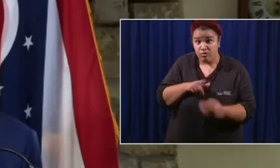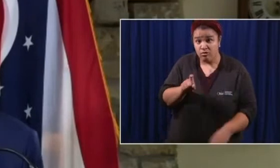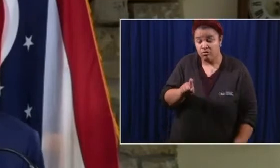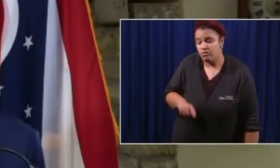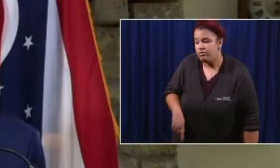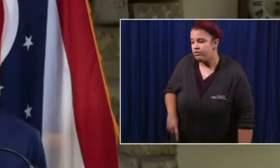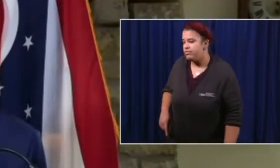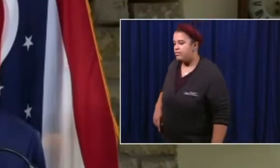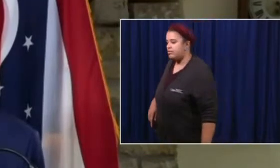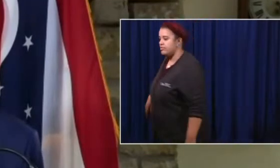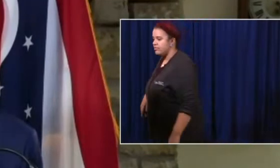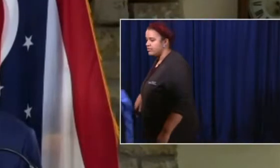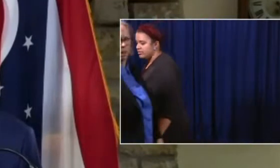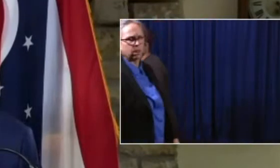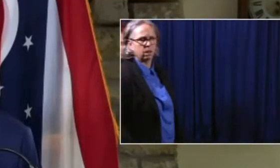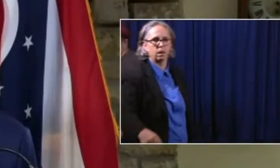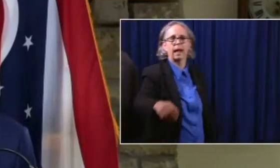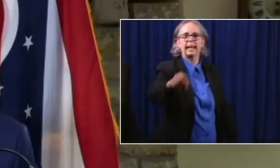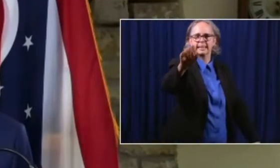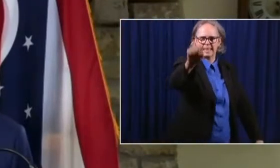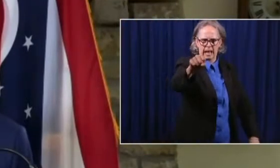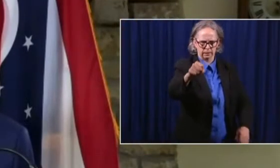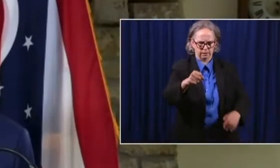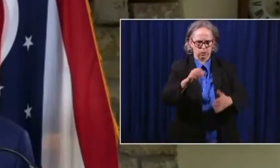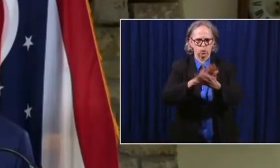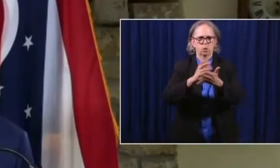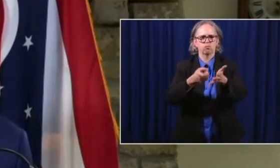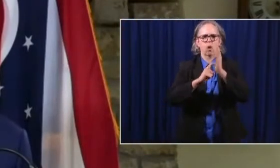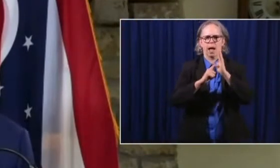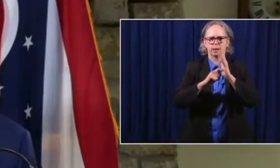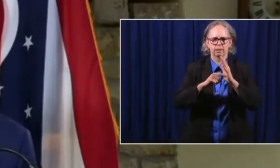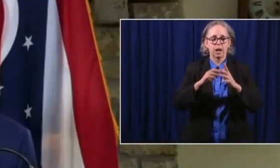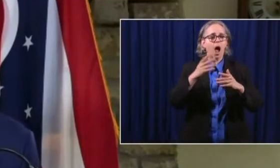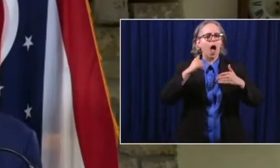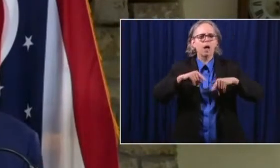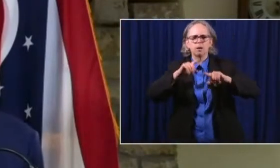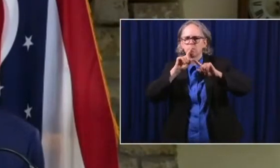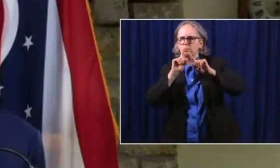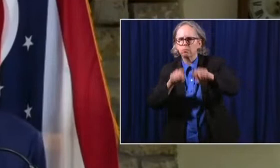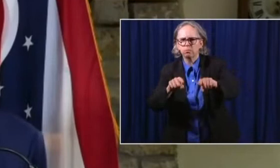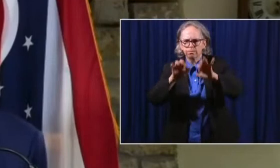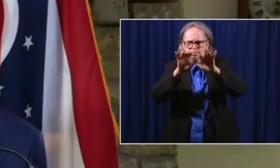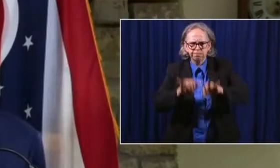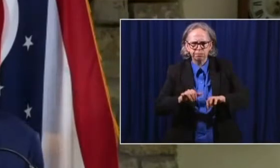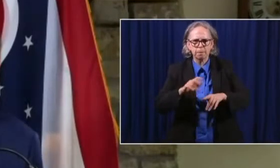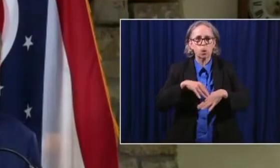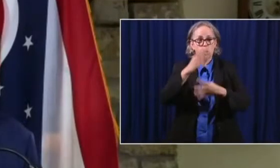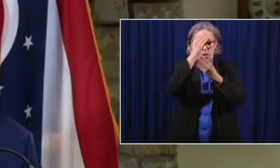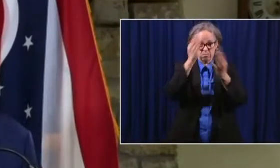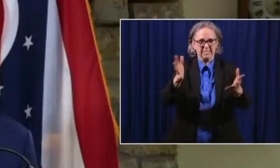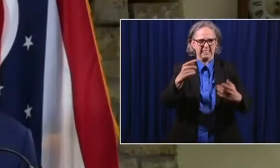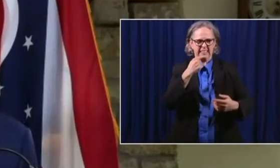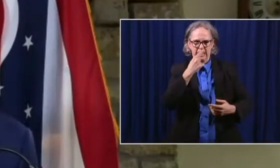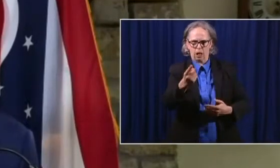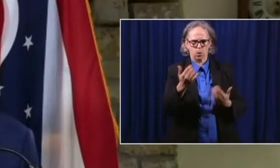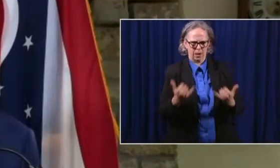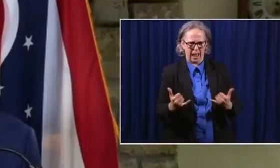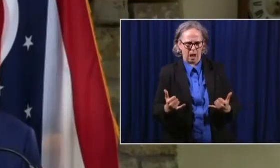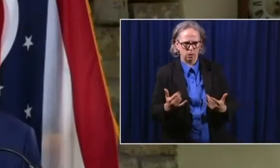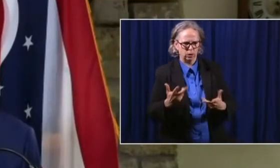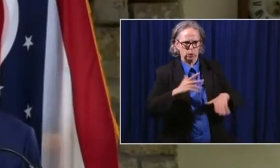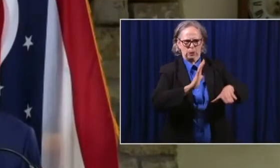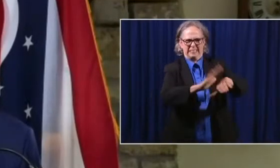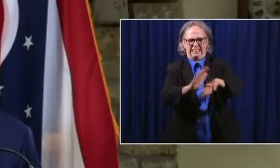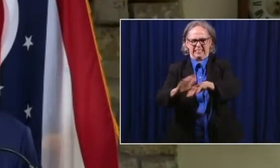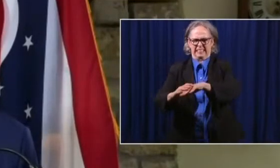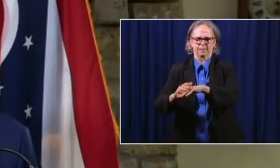put this out today, even though the order has not been written, because I wanted to give schools notice, parents notice. We want to give them the early